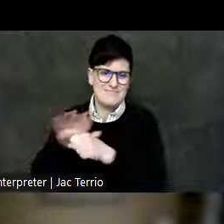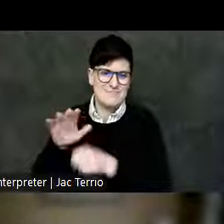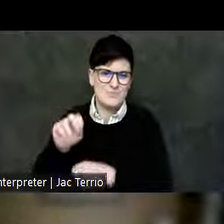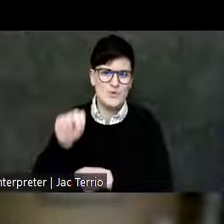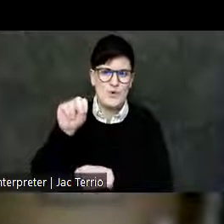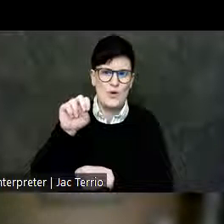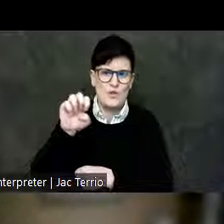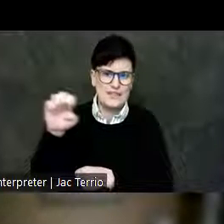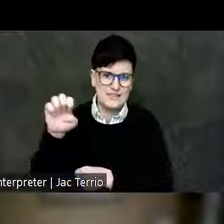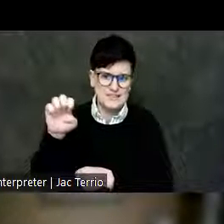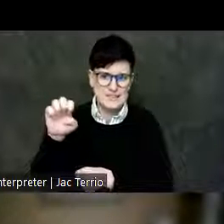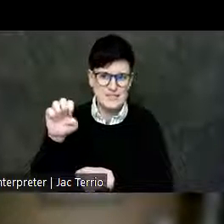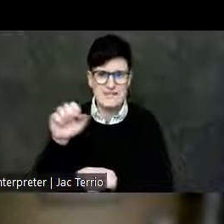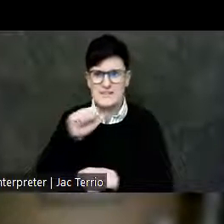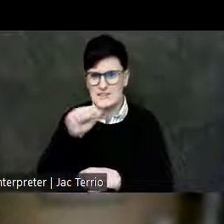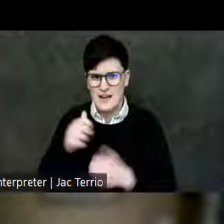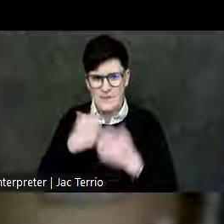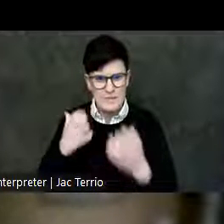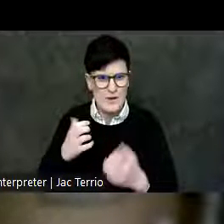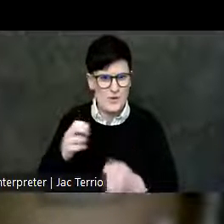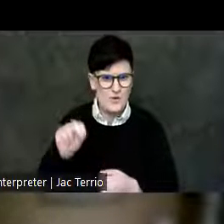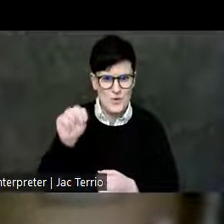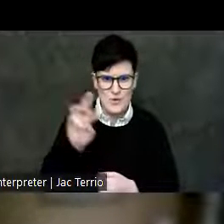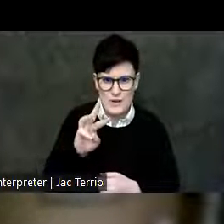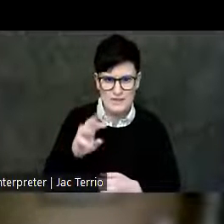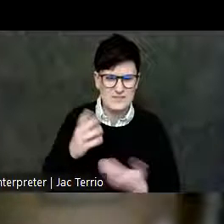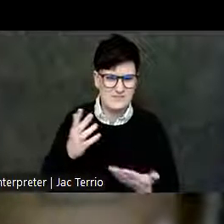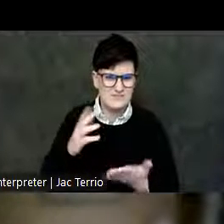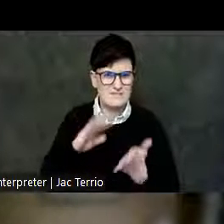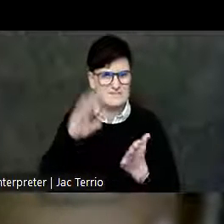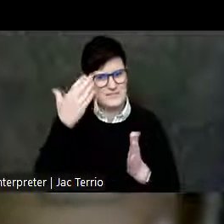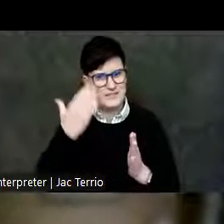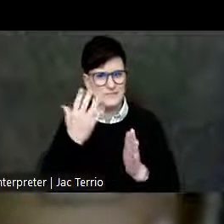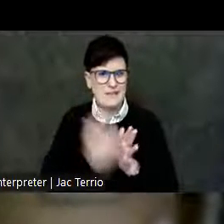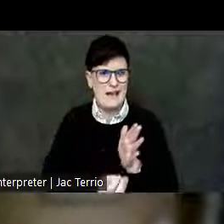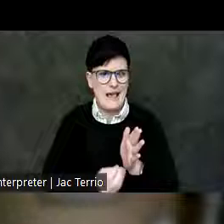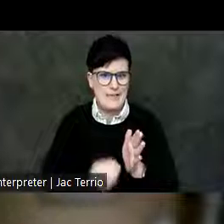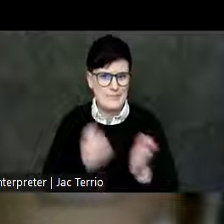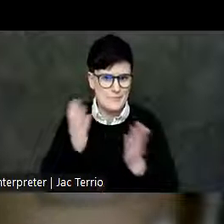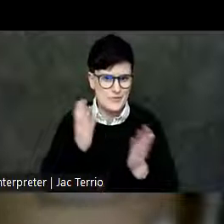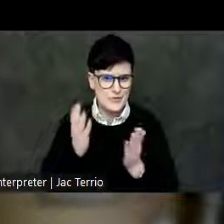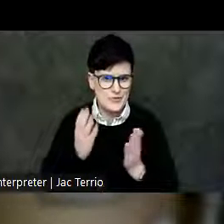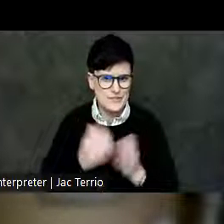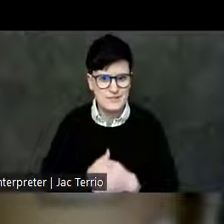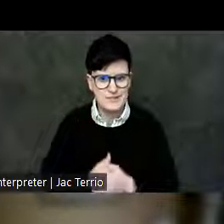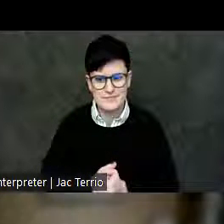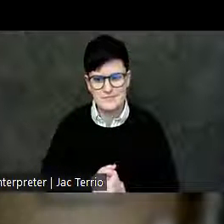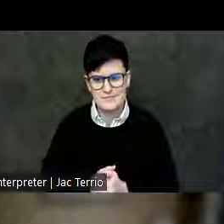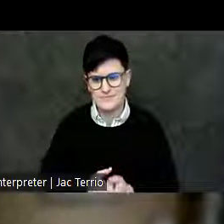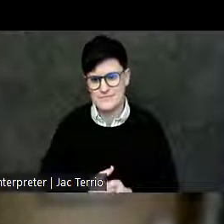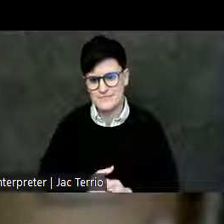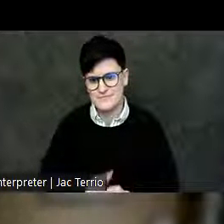There's a little bit of a gap there in services. Sometimes it seems like